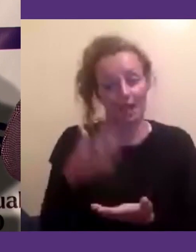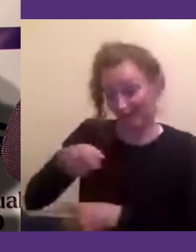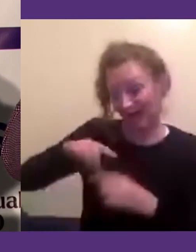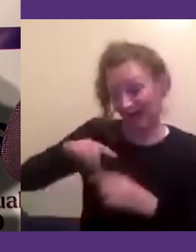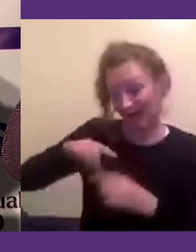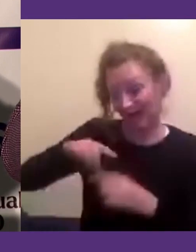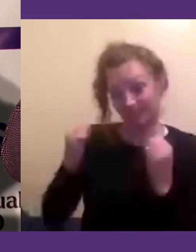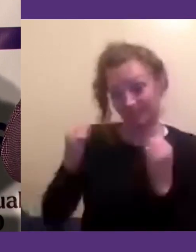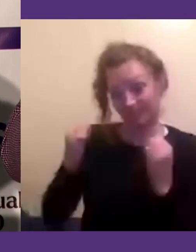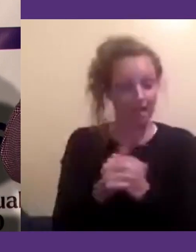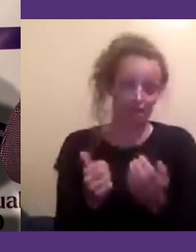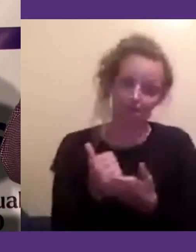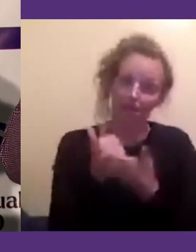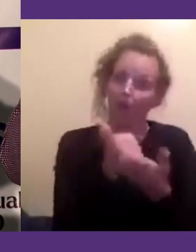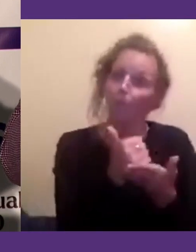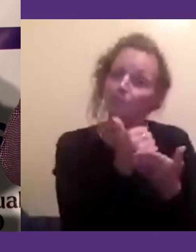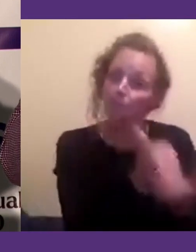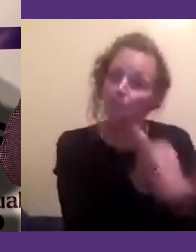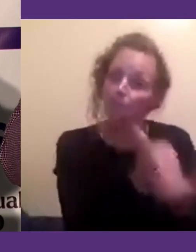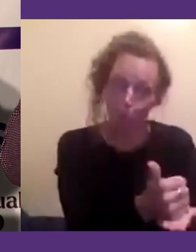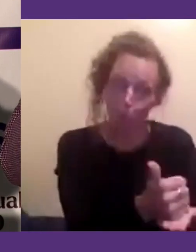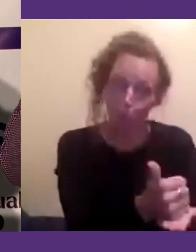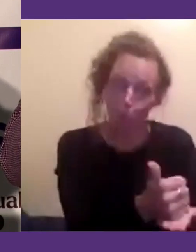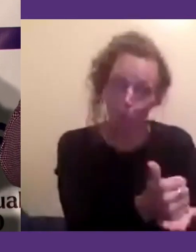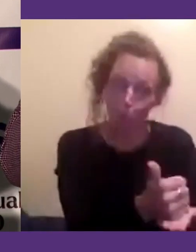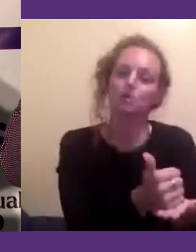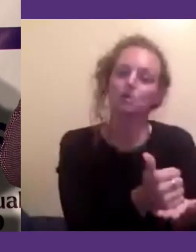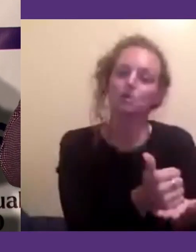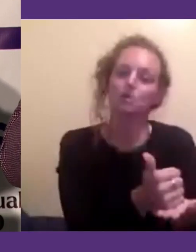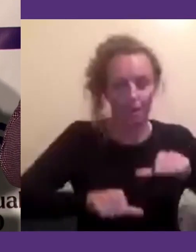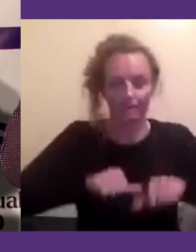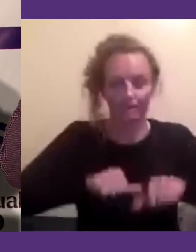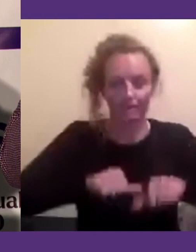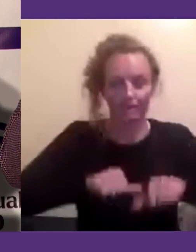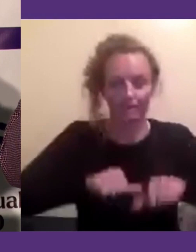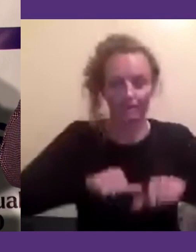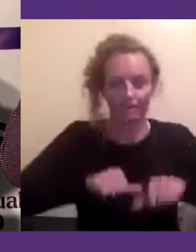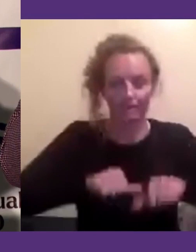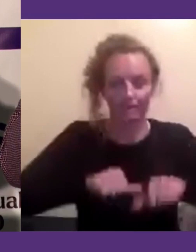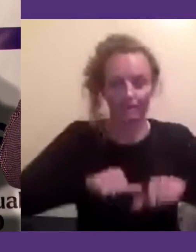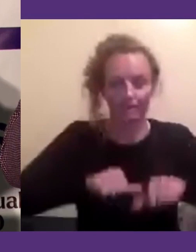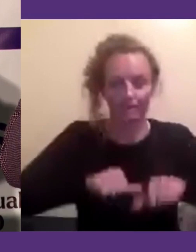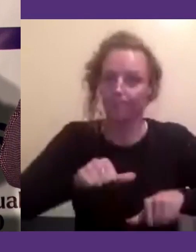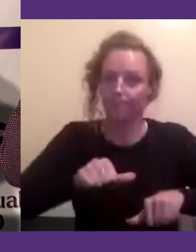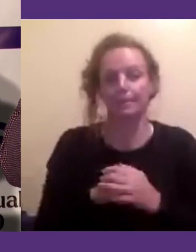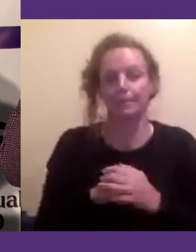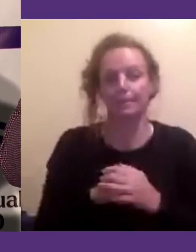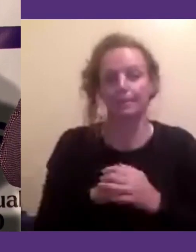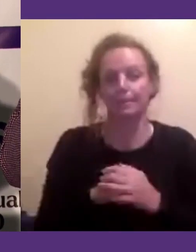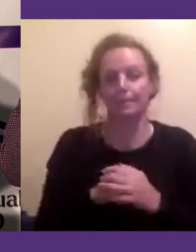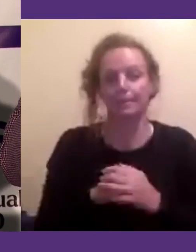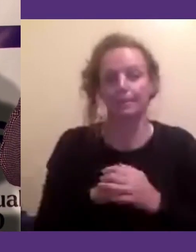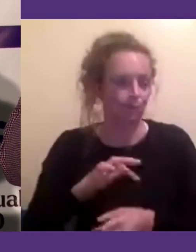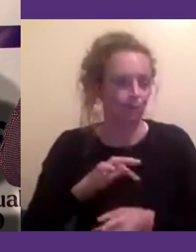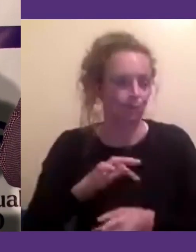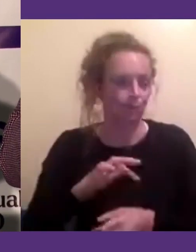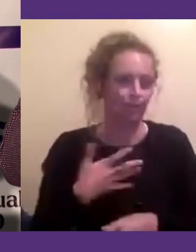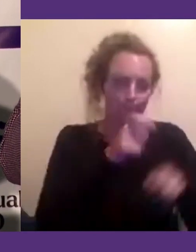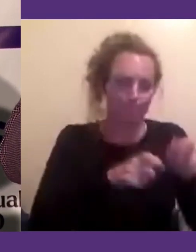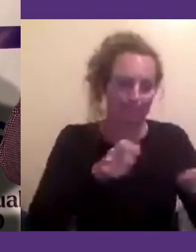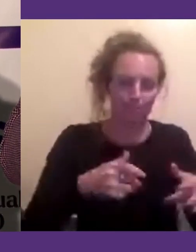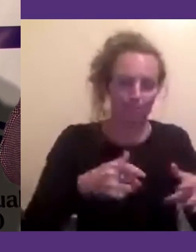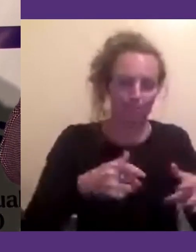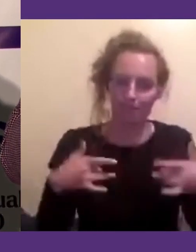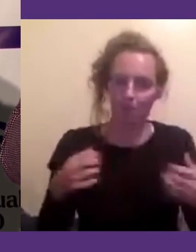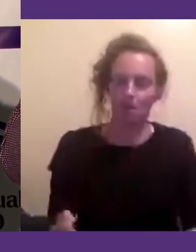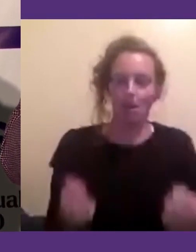real, and not just, you know, we don't want them to, of course, be self-serving, but we want them to actually make fundamental,